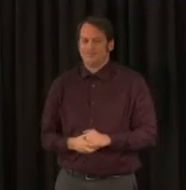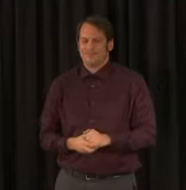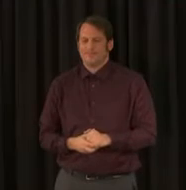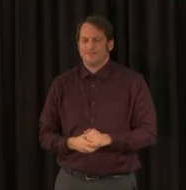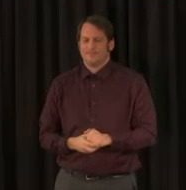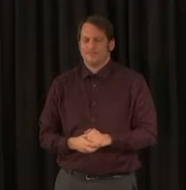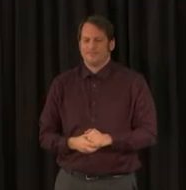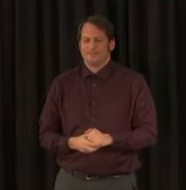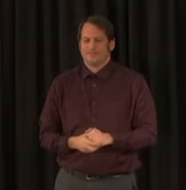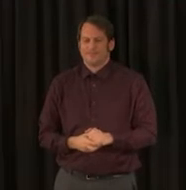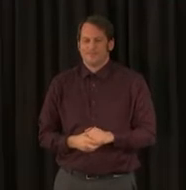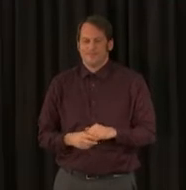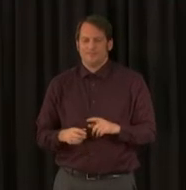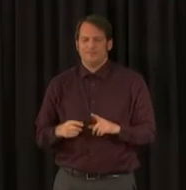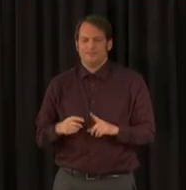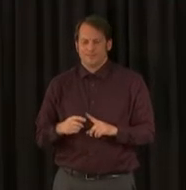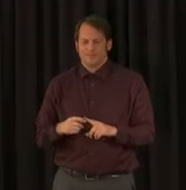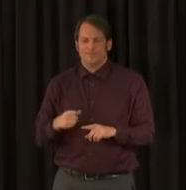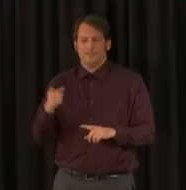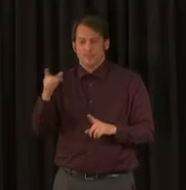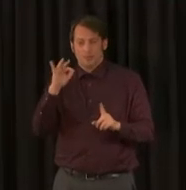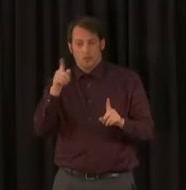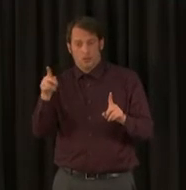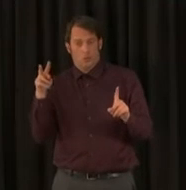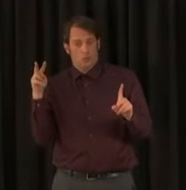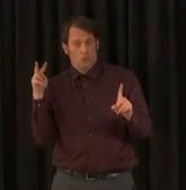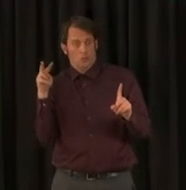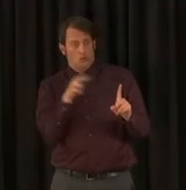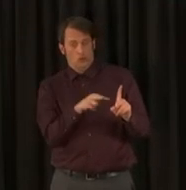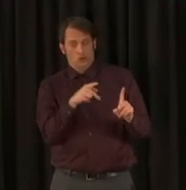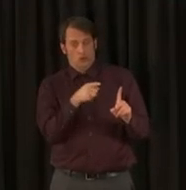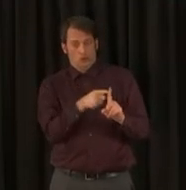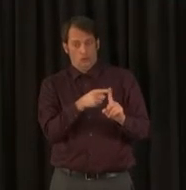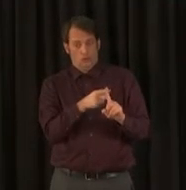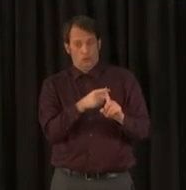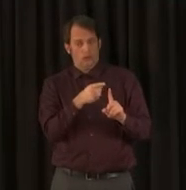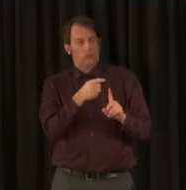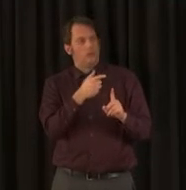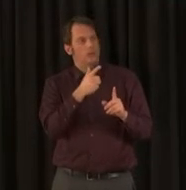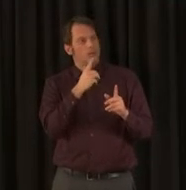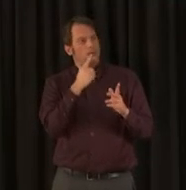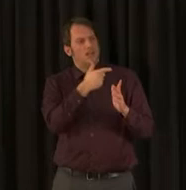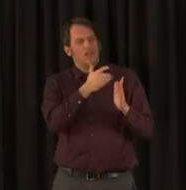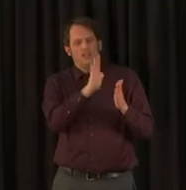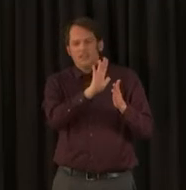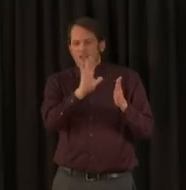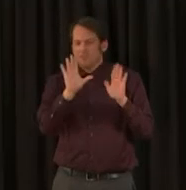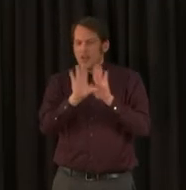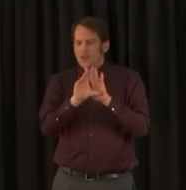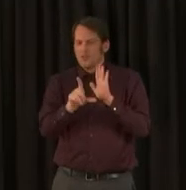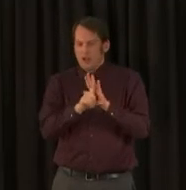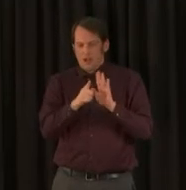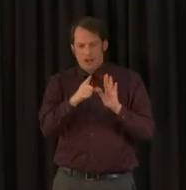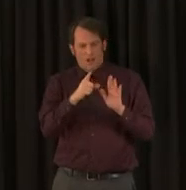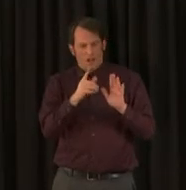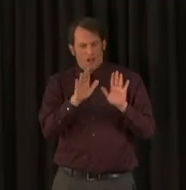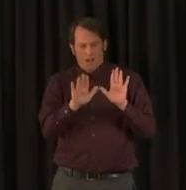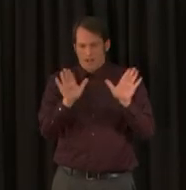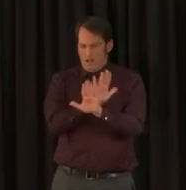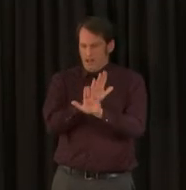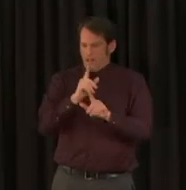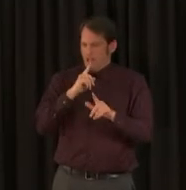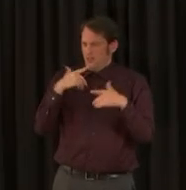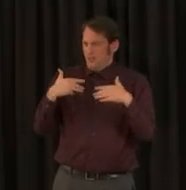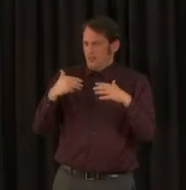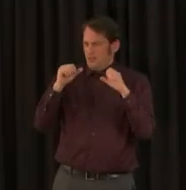your frames look fantastic in the background. Thank you. So tell us too, so when you